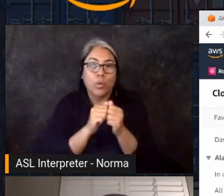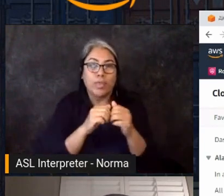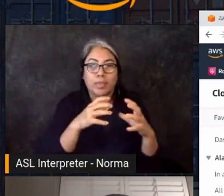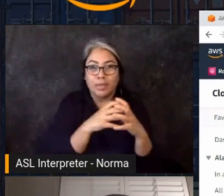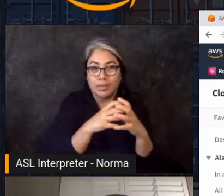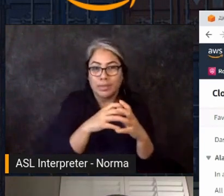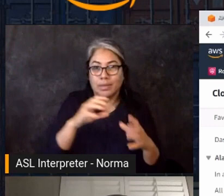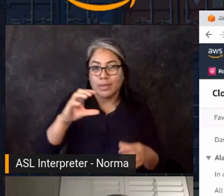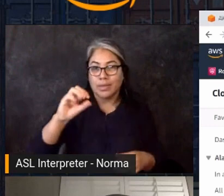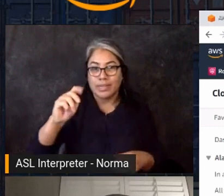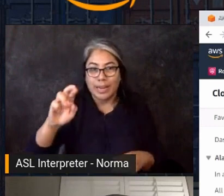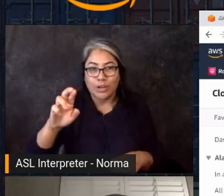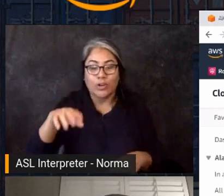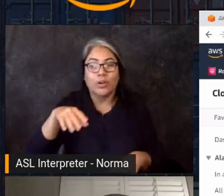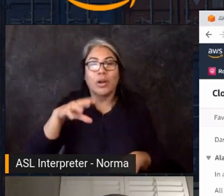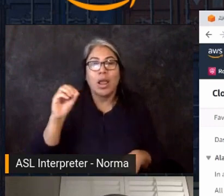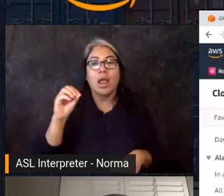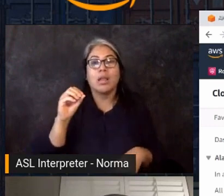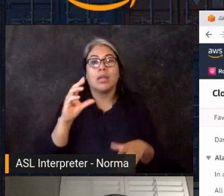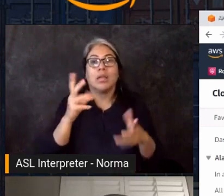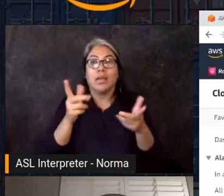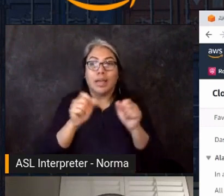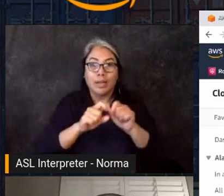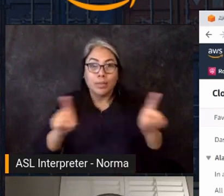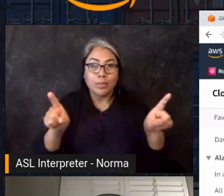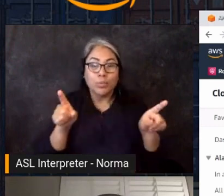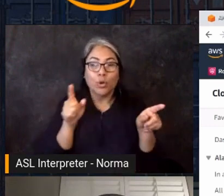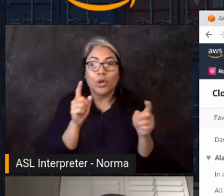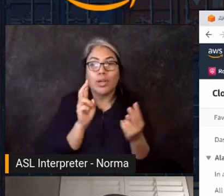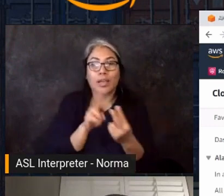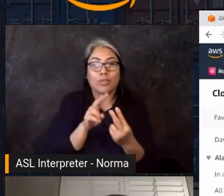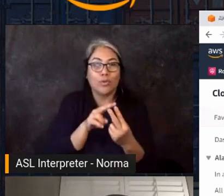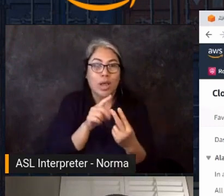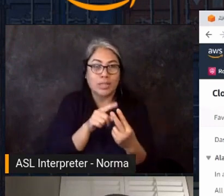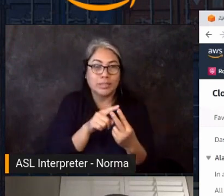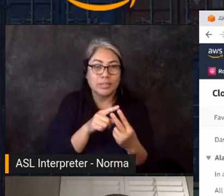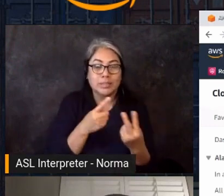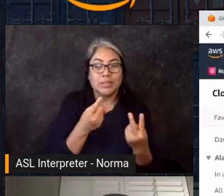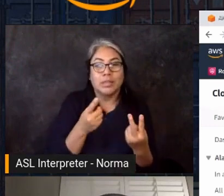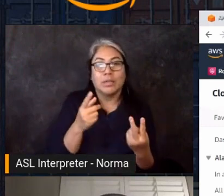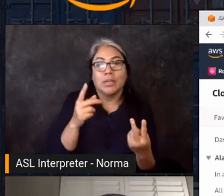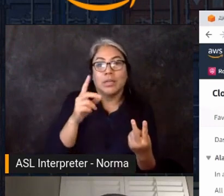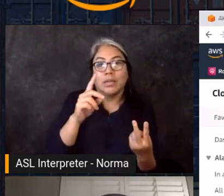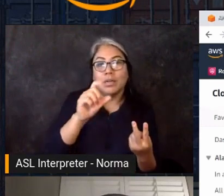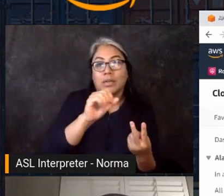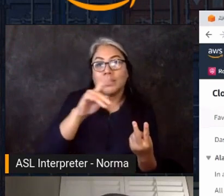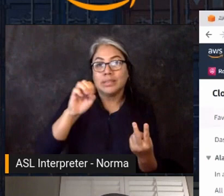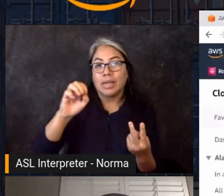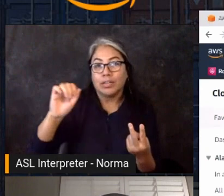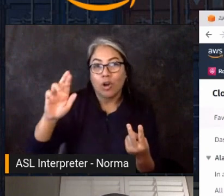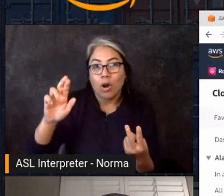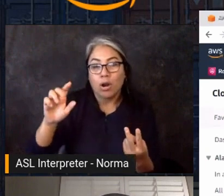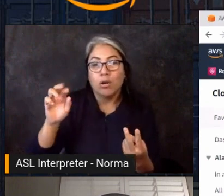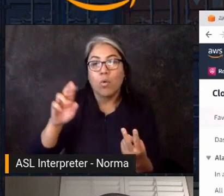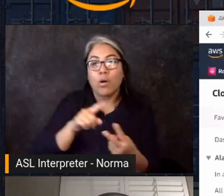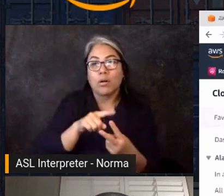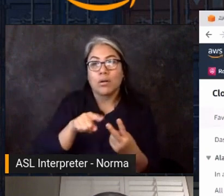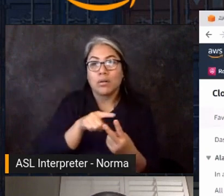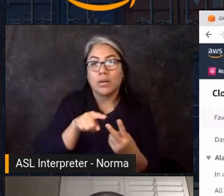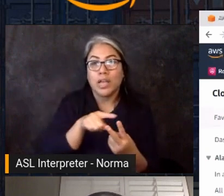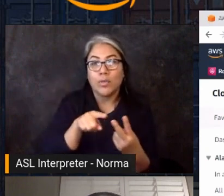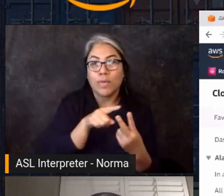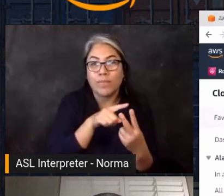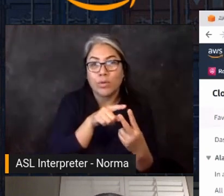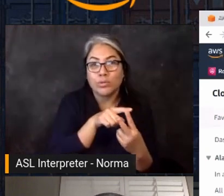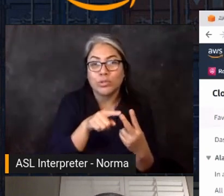agents and getting them deployed either as a daemon set or sidecar, either of those can